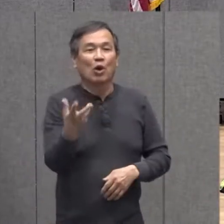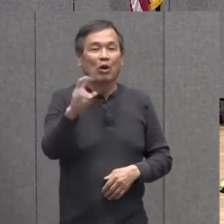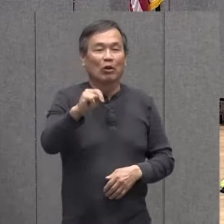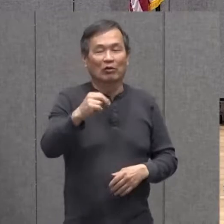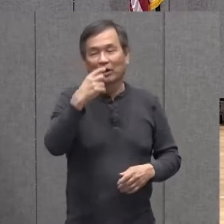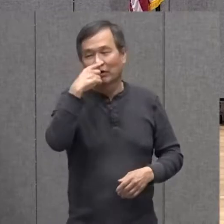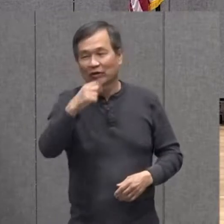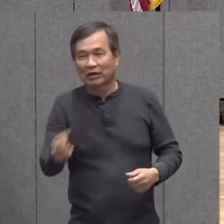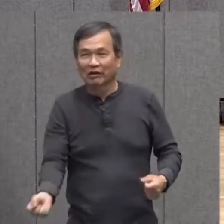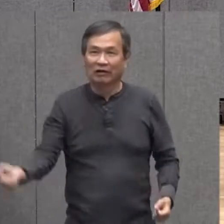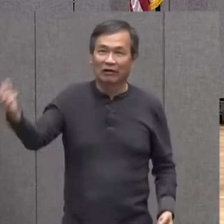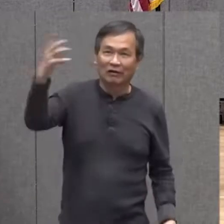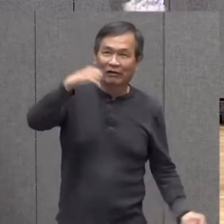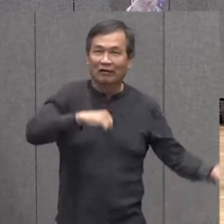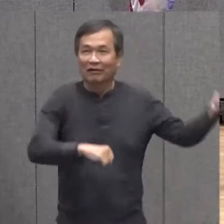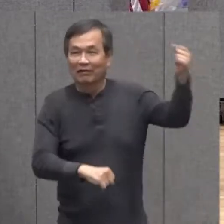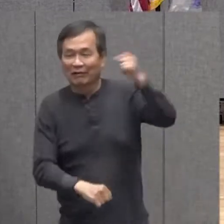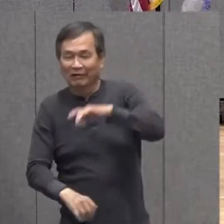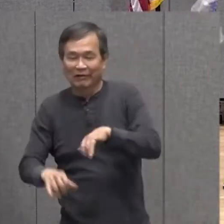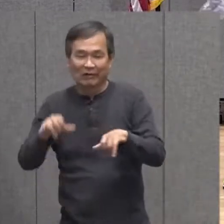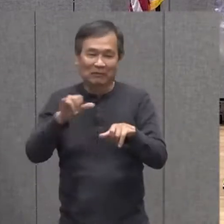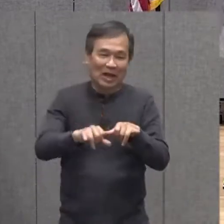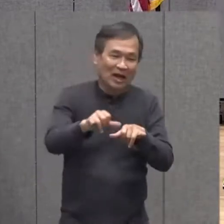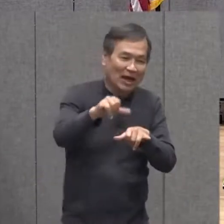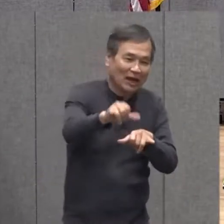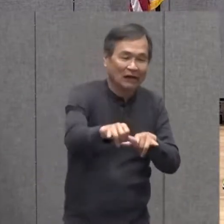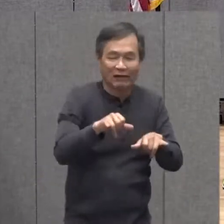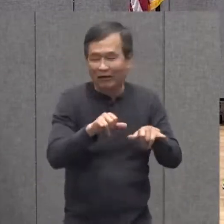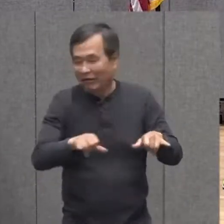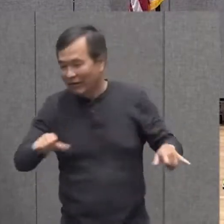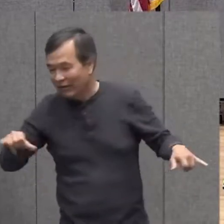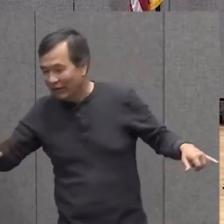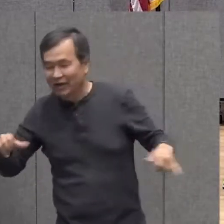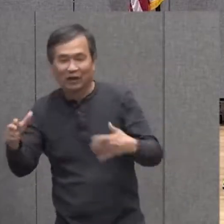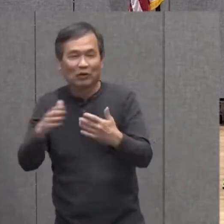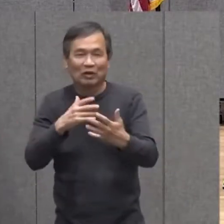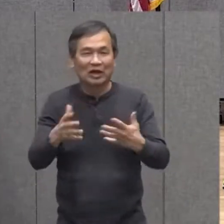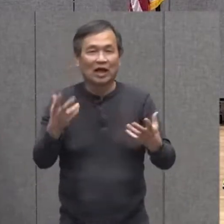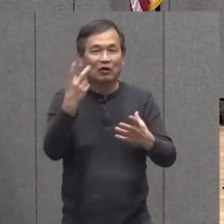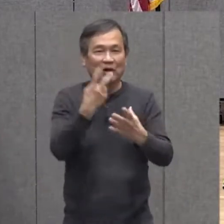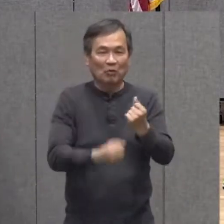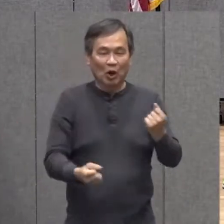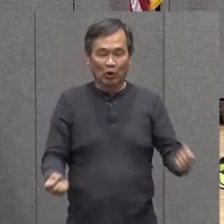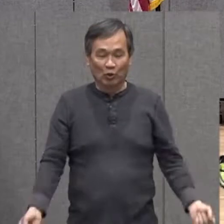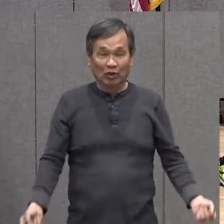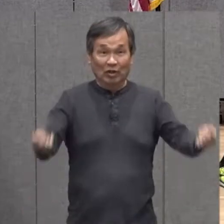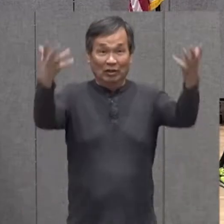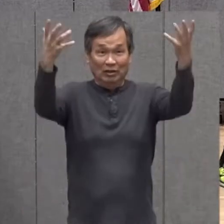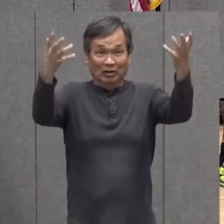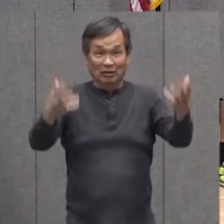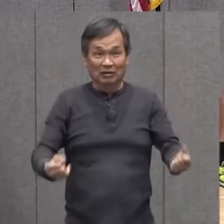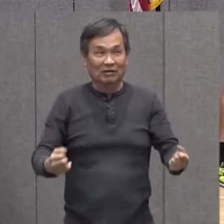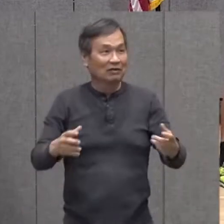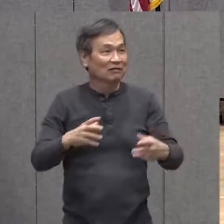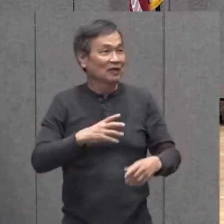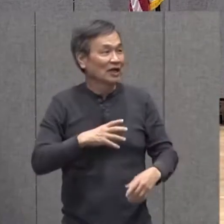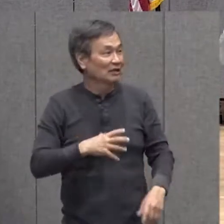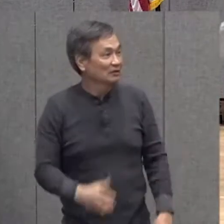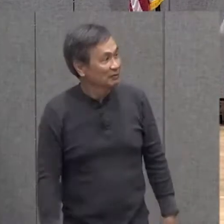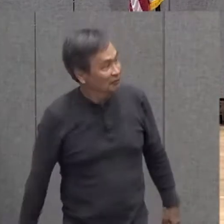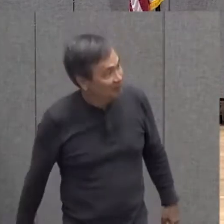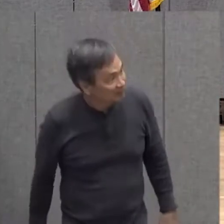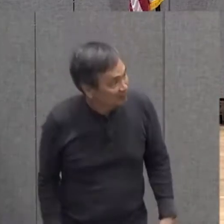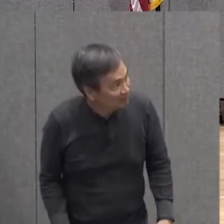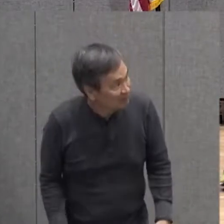care how you throw it. I don't even care if you catch it. I just want both bags going up at the same time. Bien, quiero